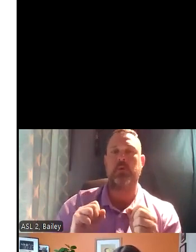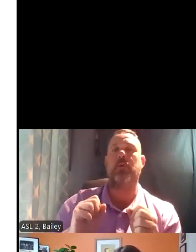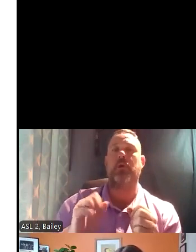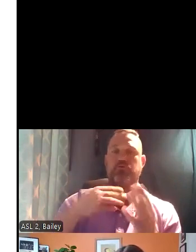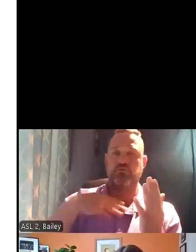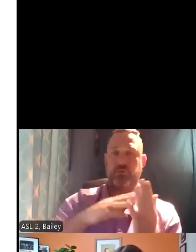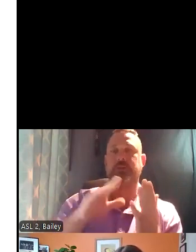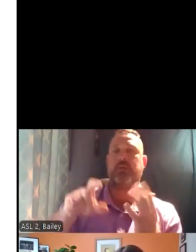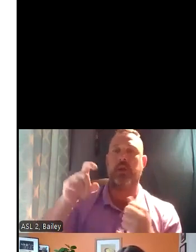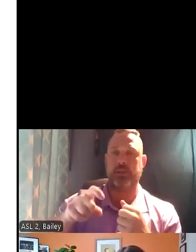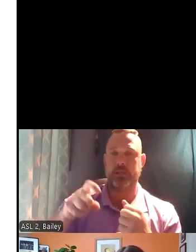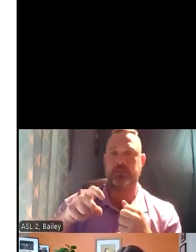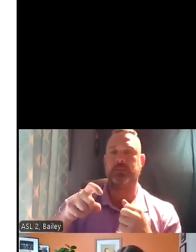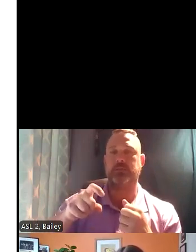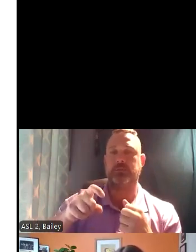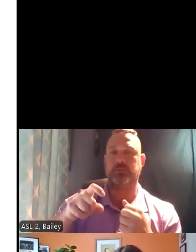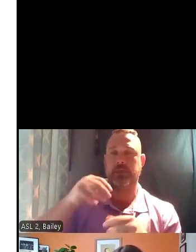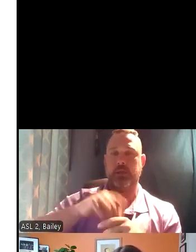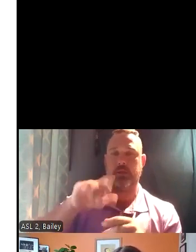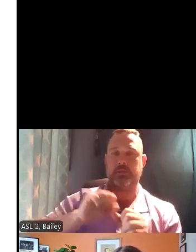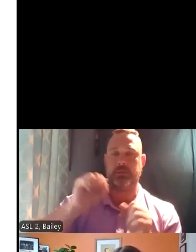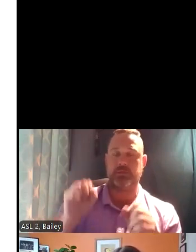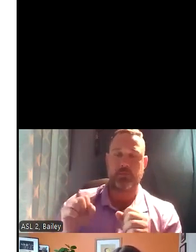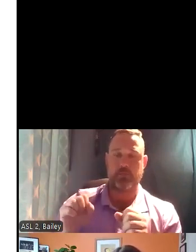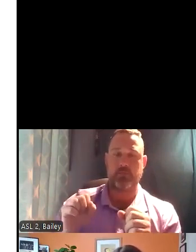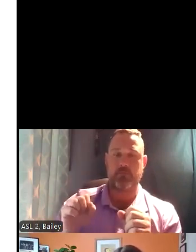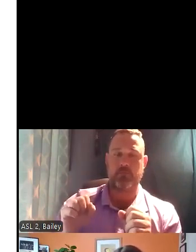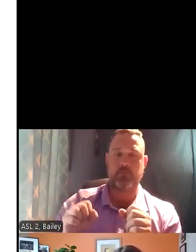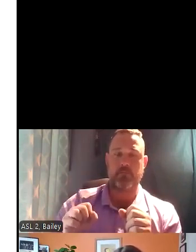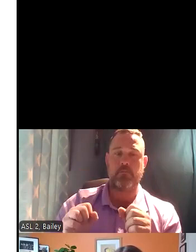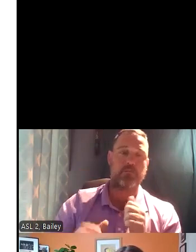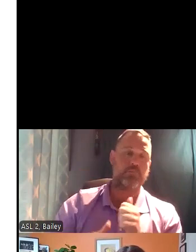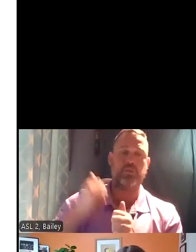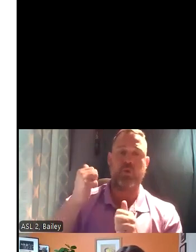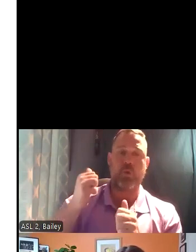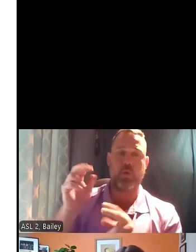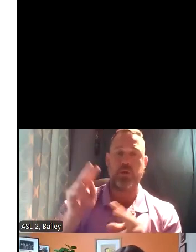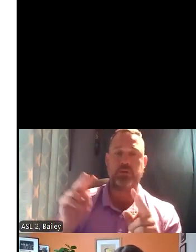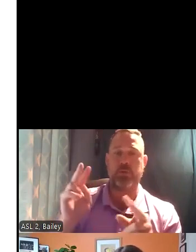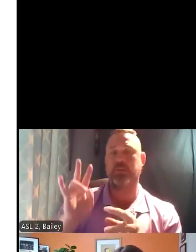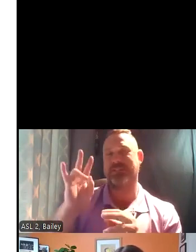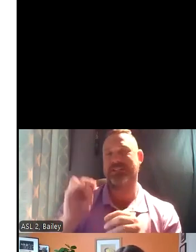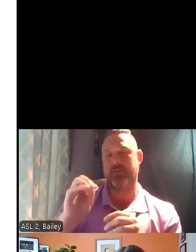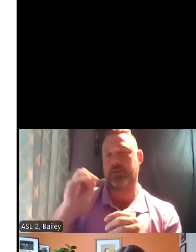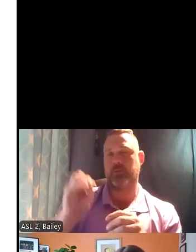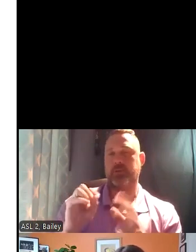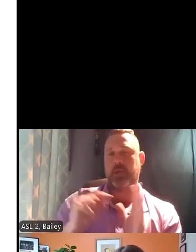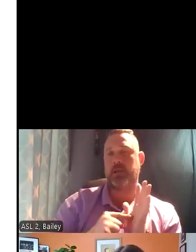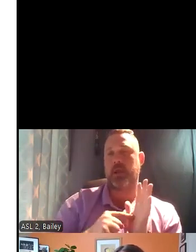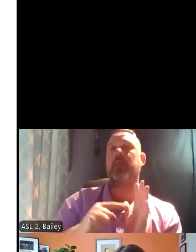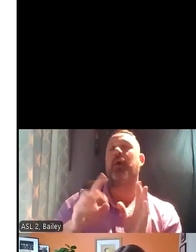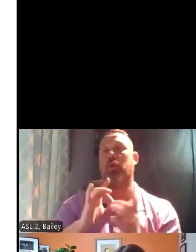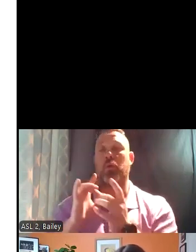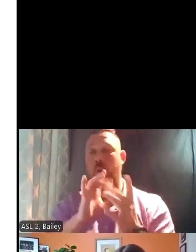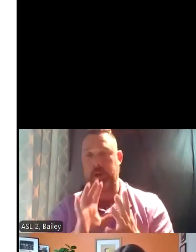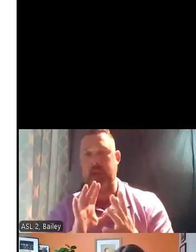needs in this system. A majority of caregivers surveyed, about 70%, indicated that coordinating